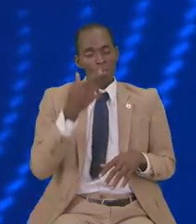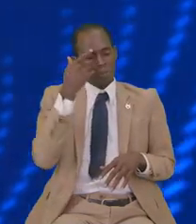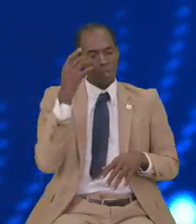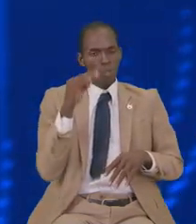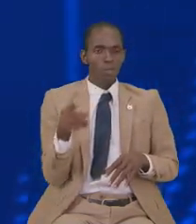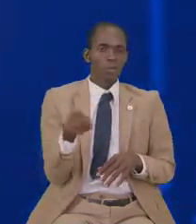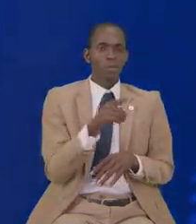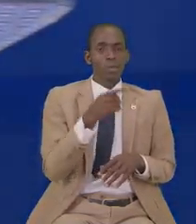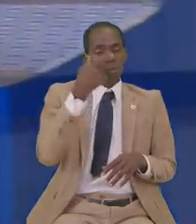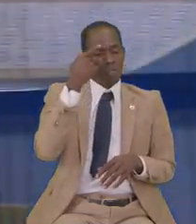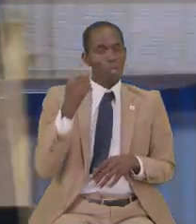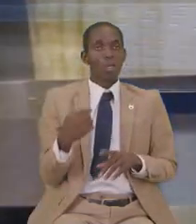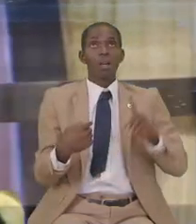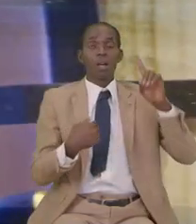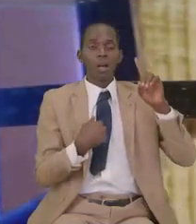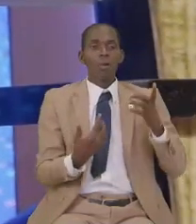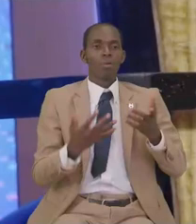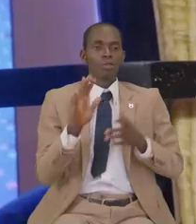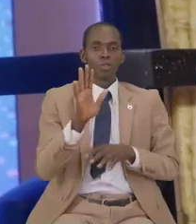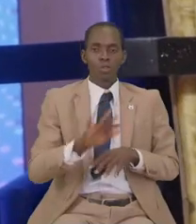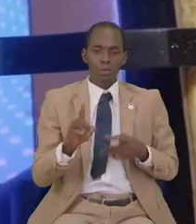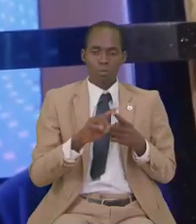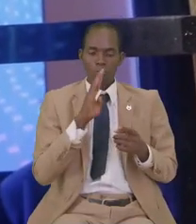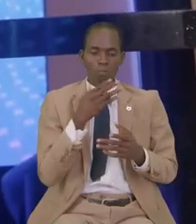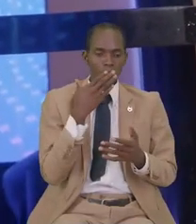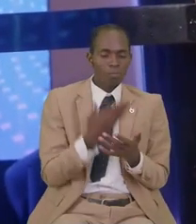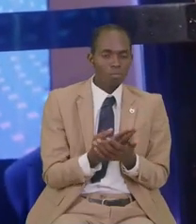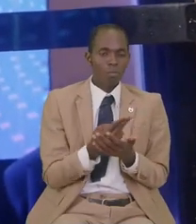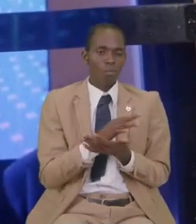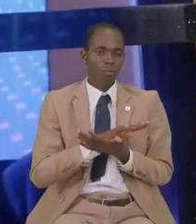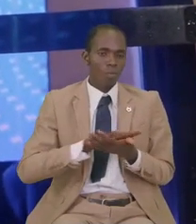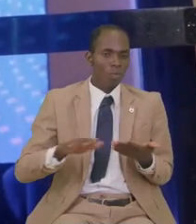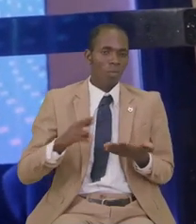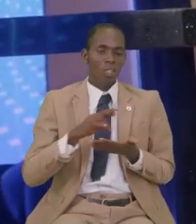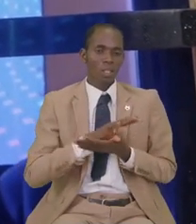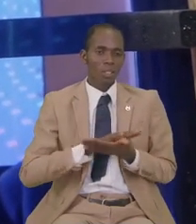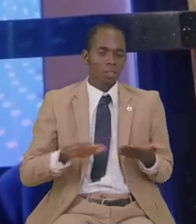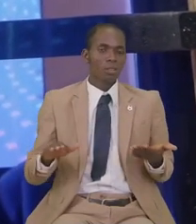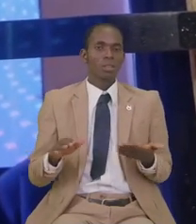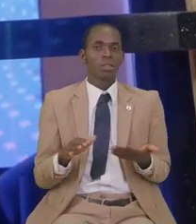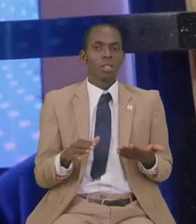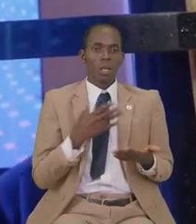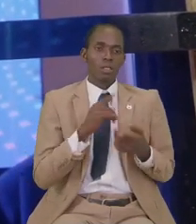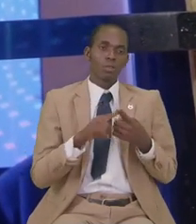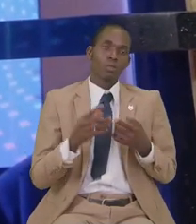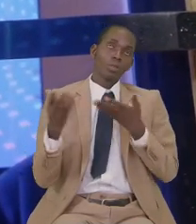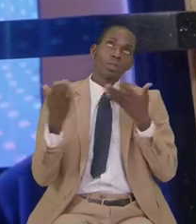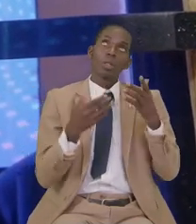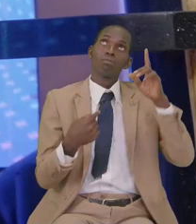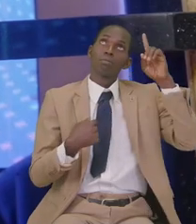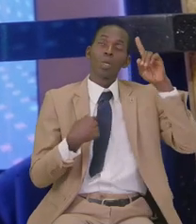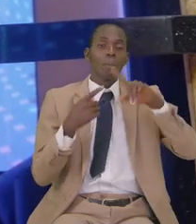your children to be good, righteous, holy, godly, and then to serve me. But